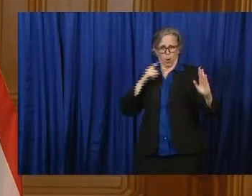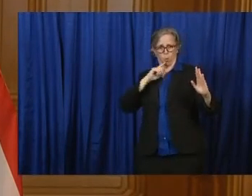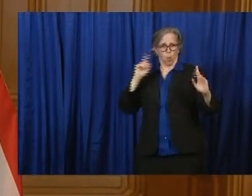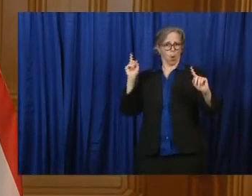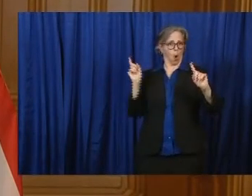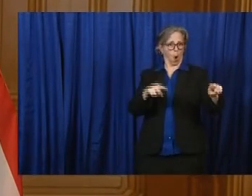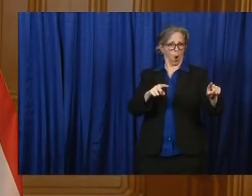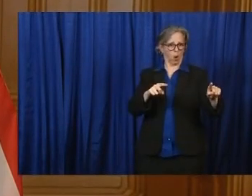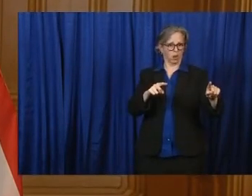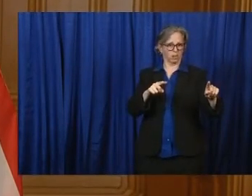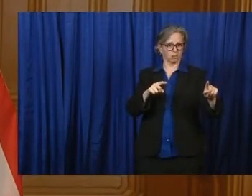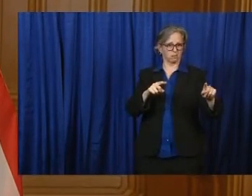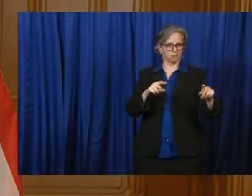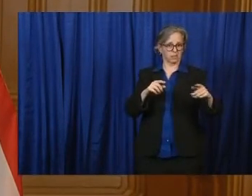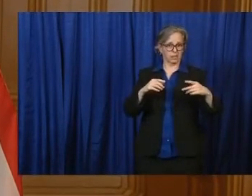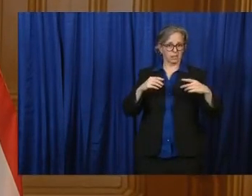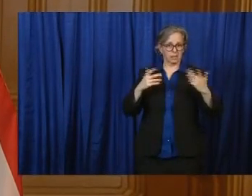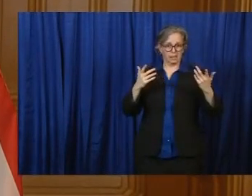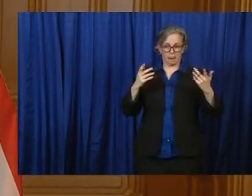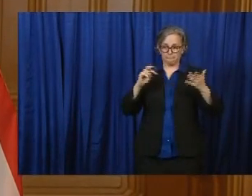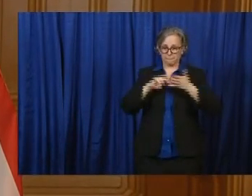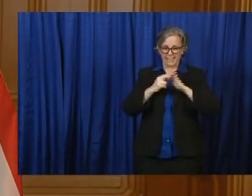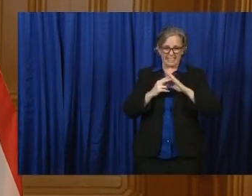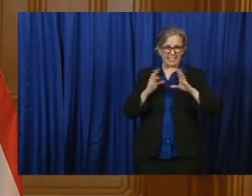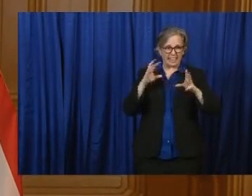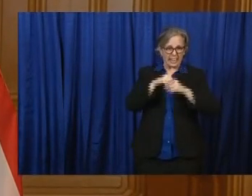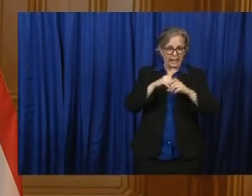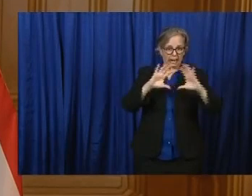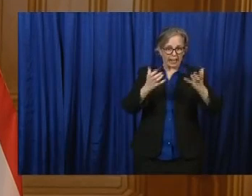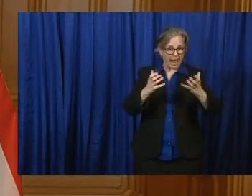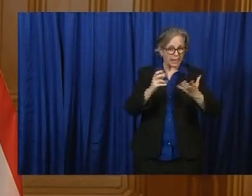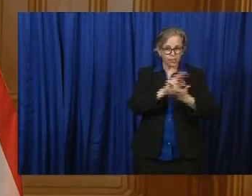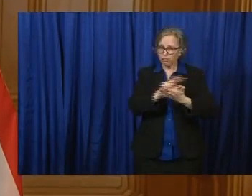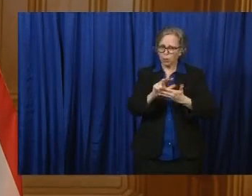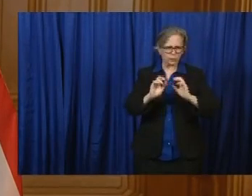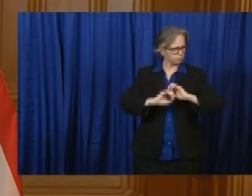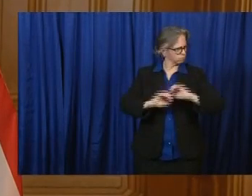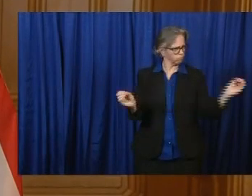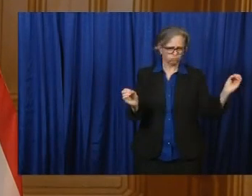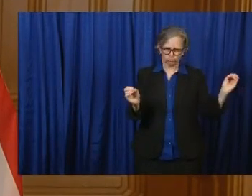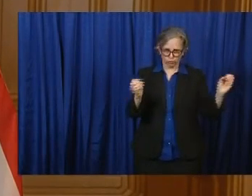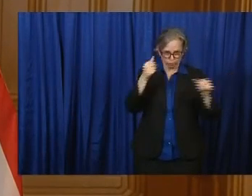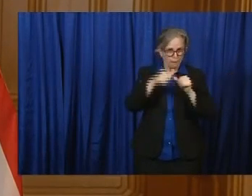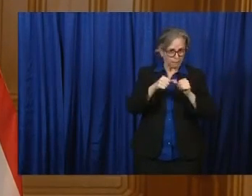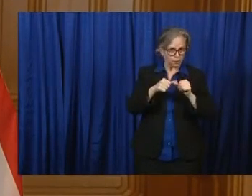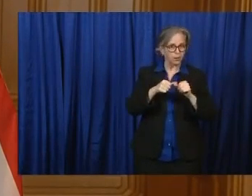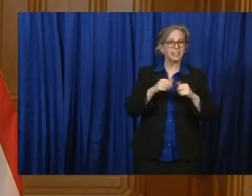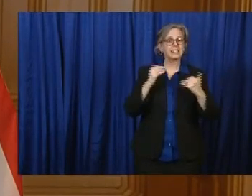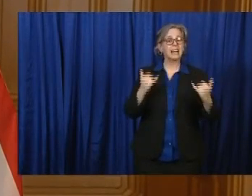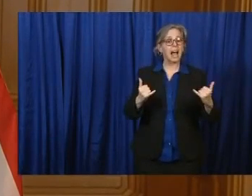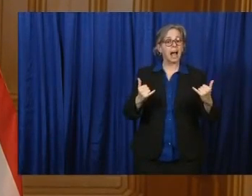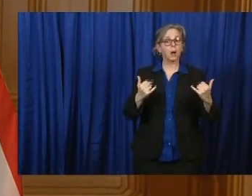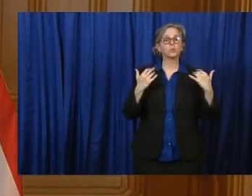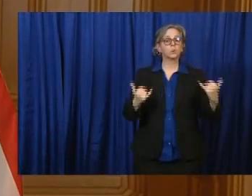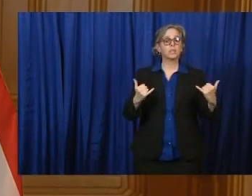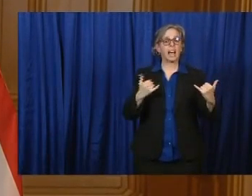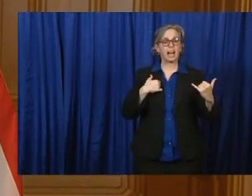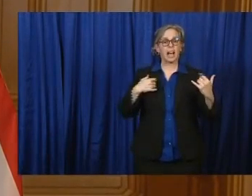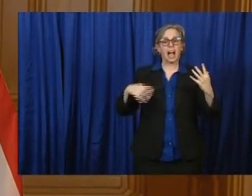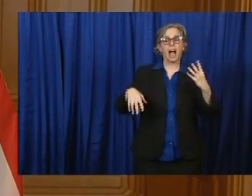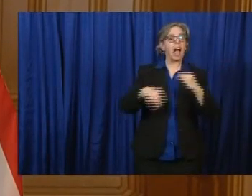classrooms for 3 weeks. We're today giving an additional order that